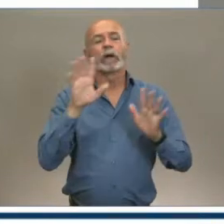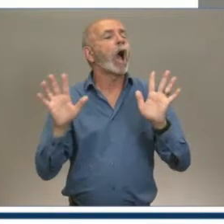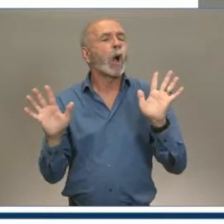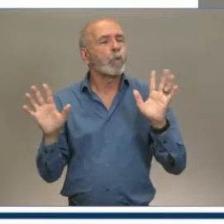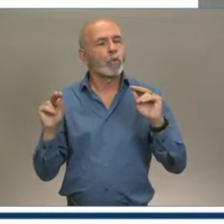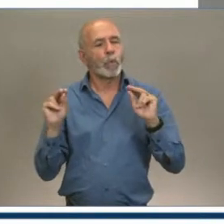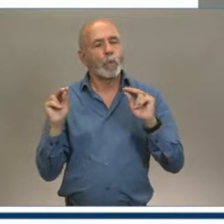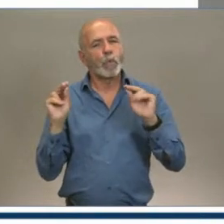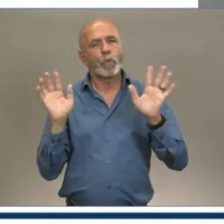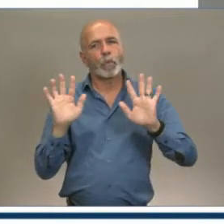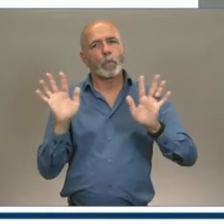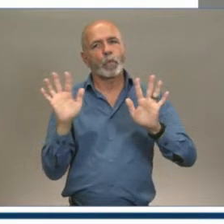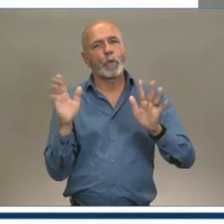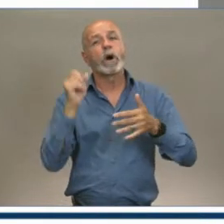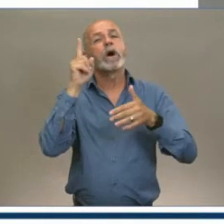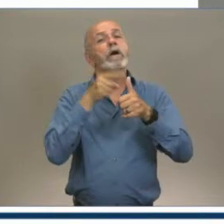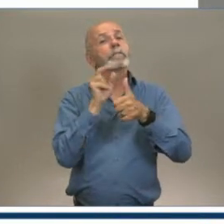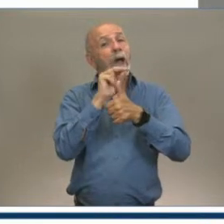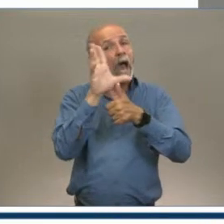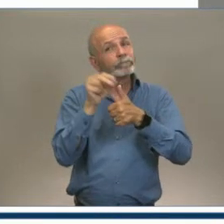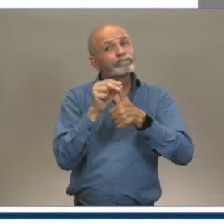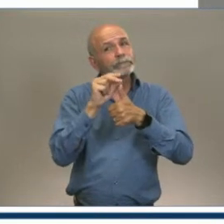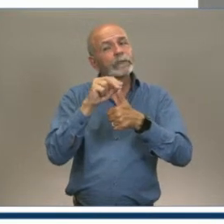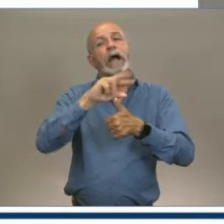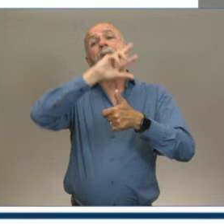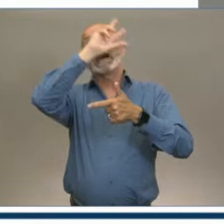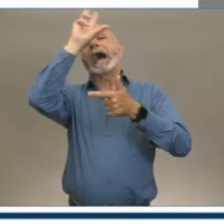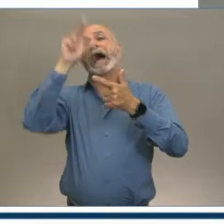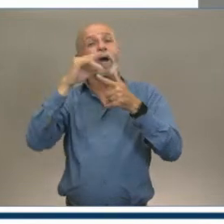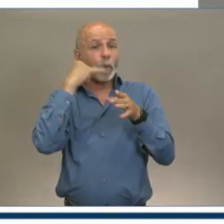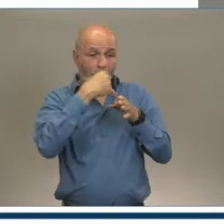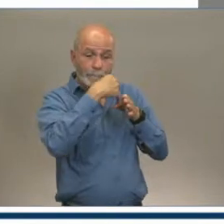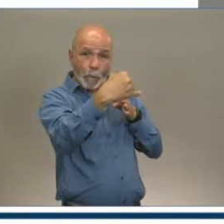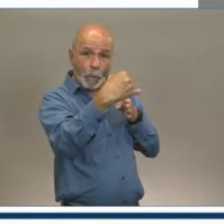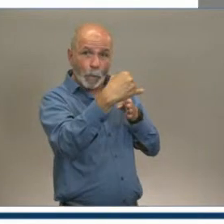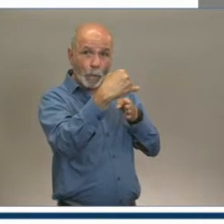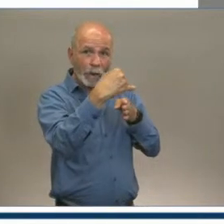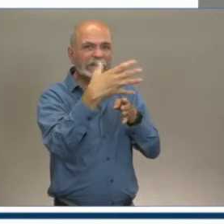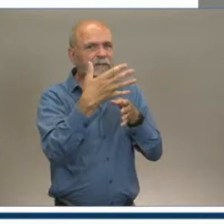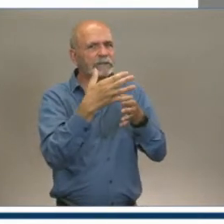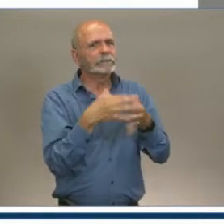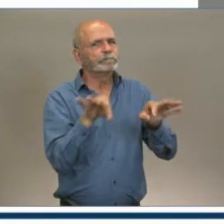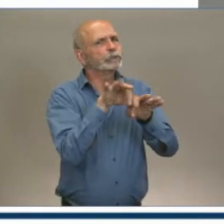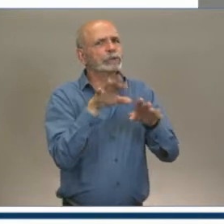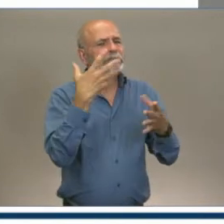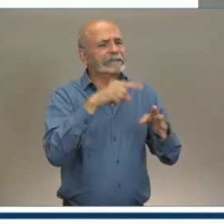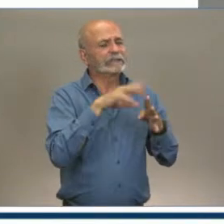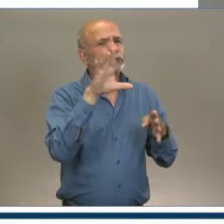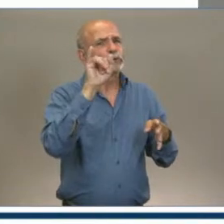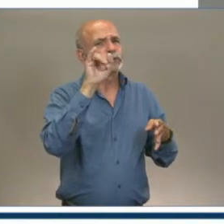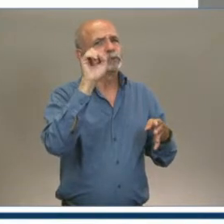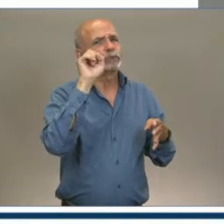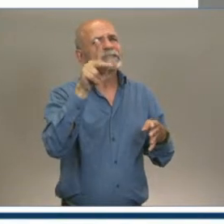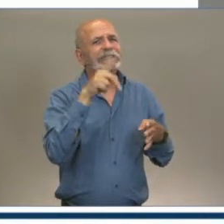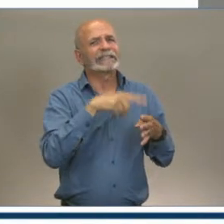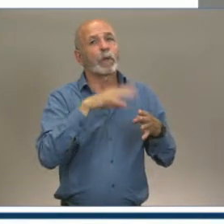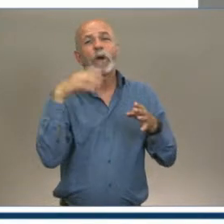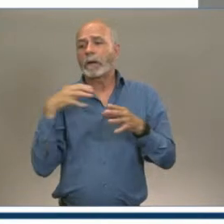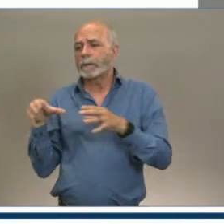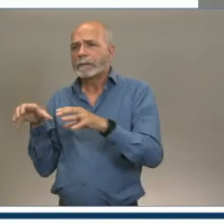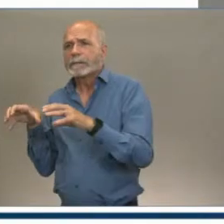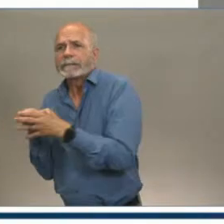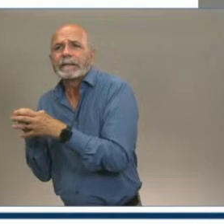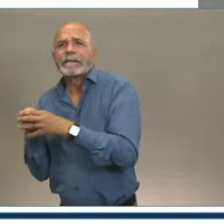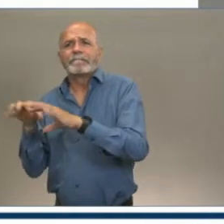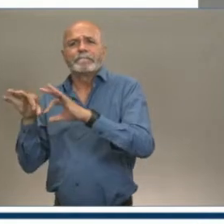component. So as we open up the border, we do take on some more risk. The other components, gatherings, all those other things, we